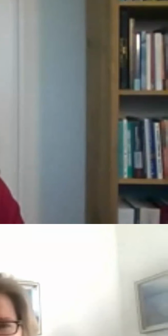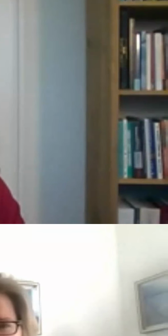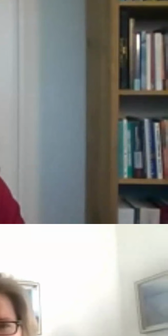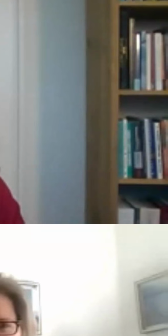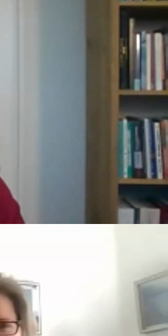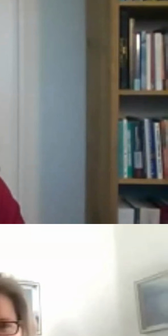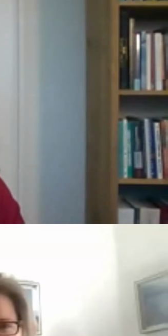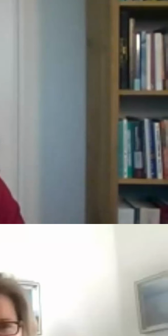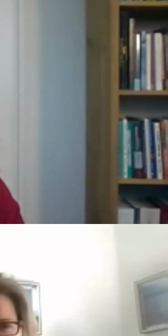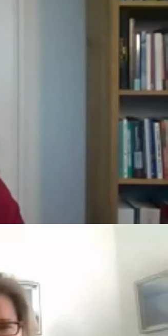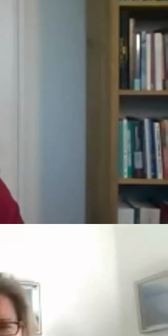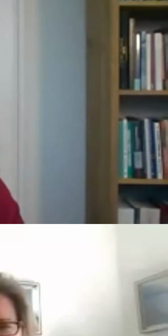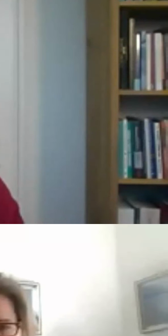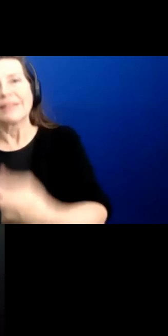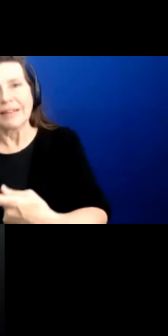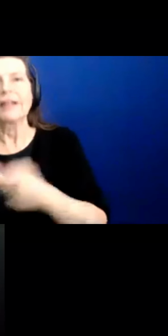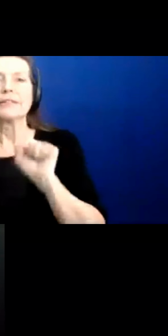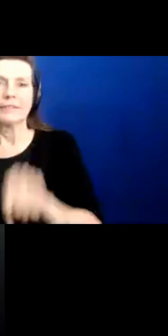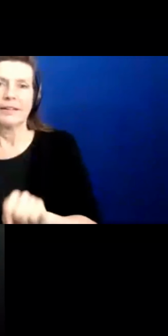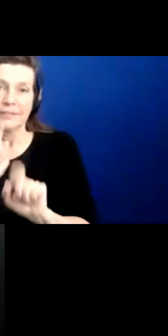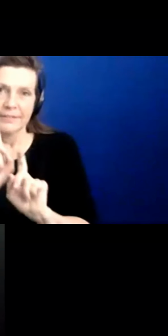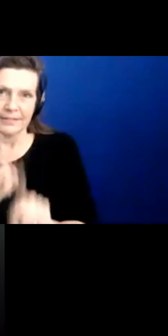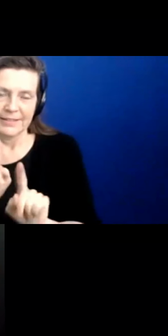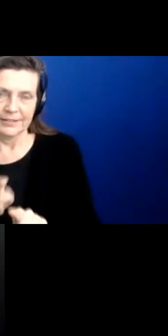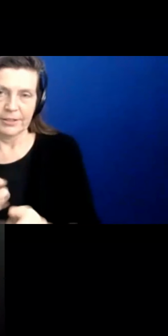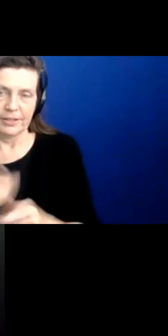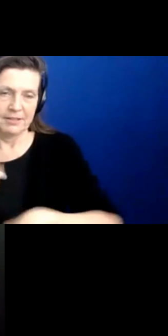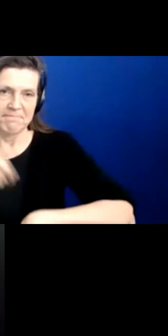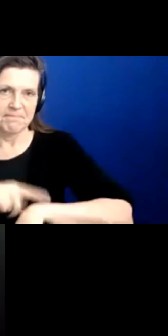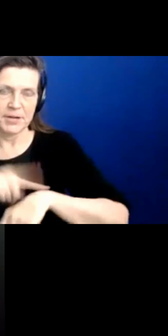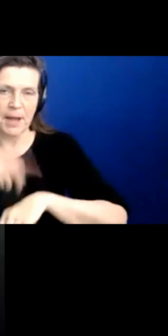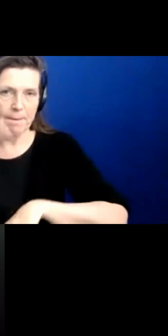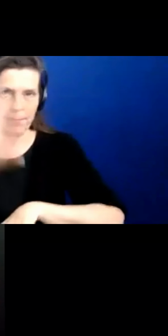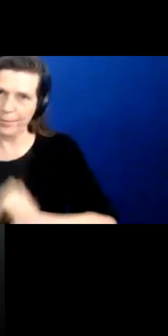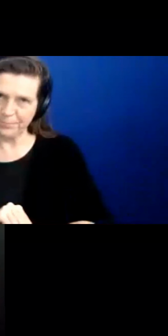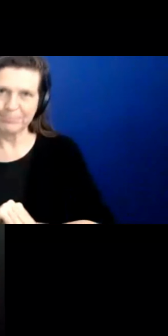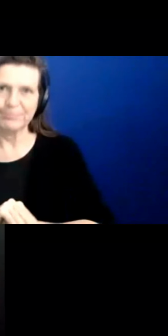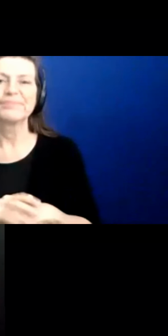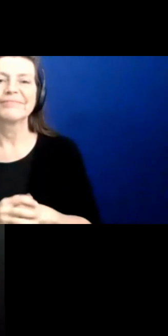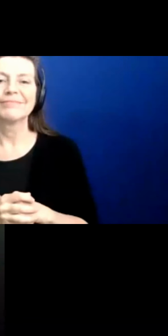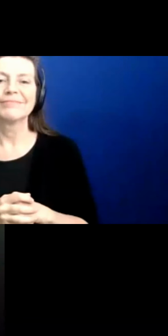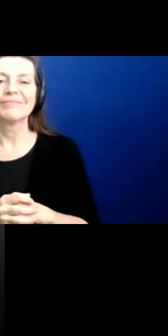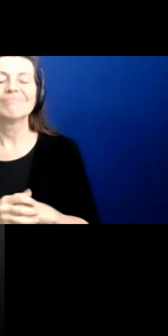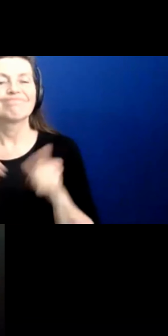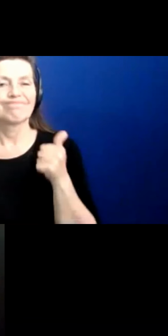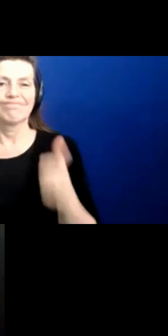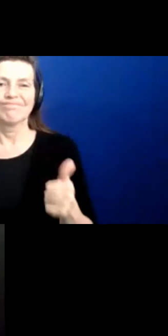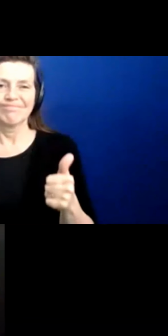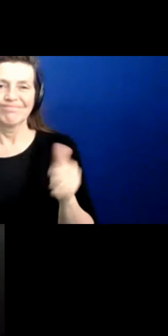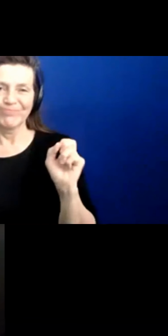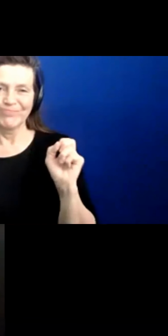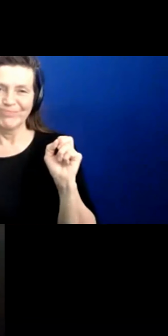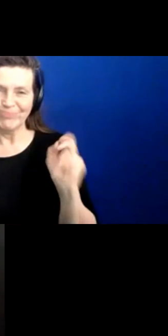or in writing already. Is that okay? Because that's okay with me and Astrid. That's okay with us. So